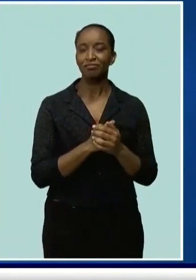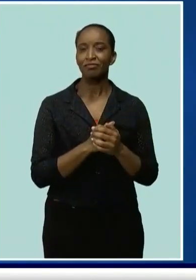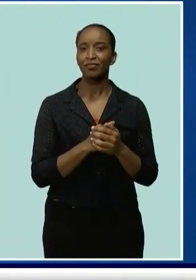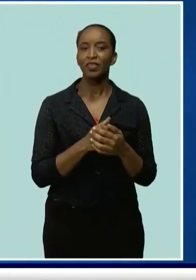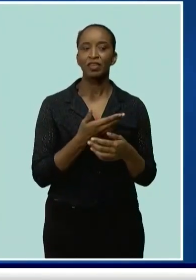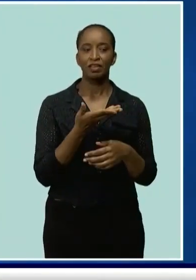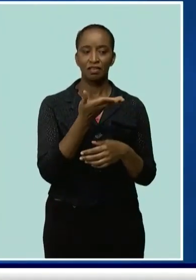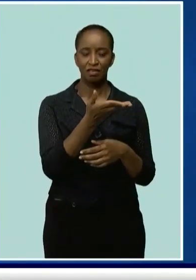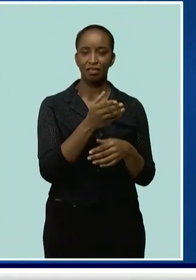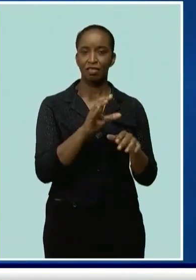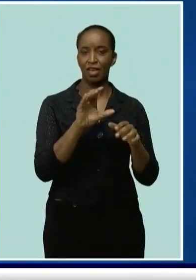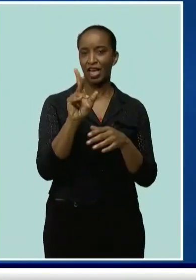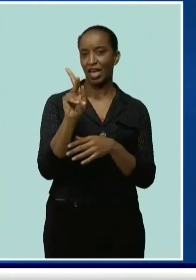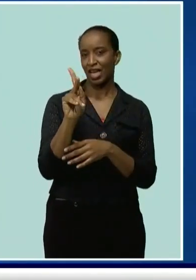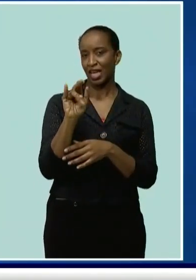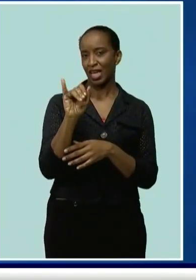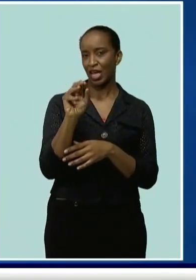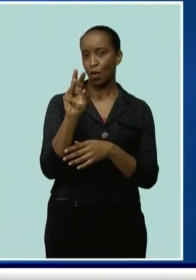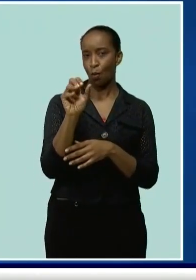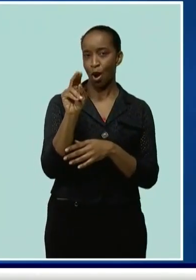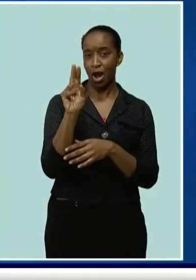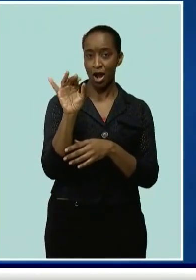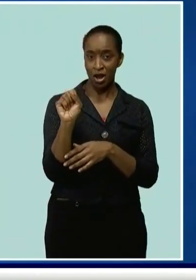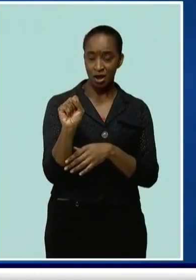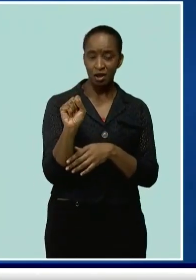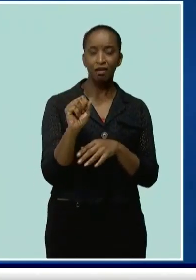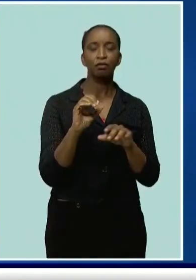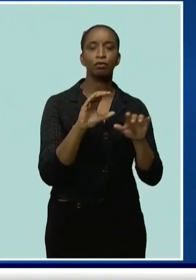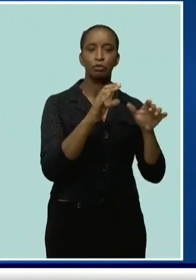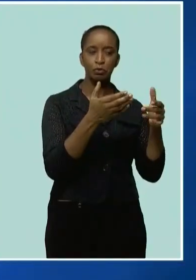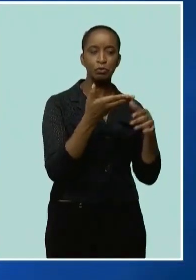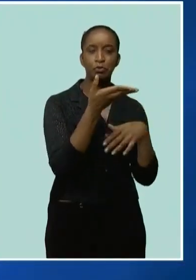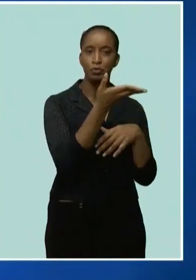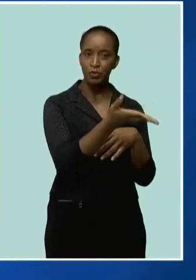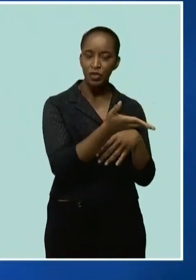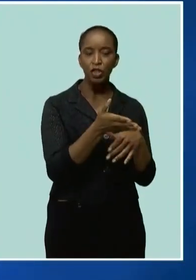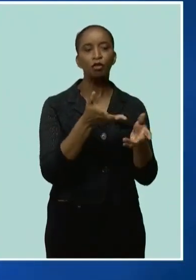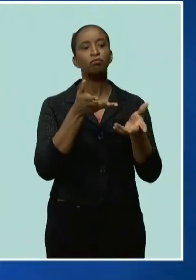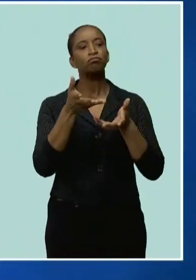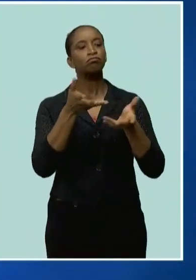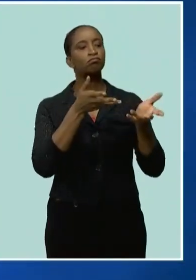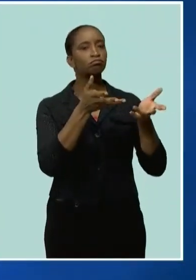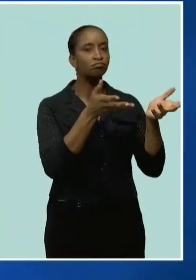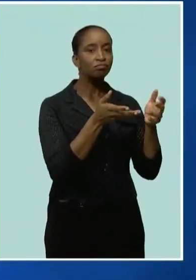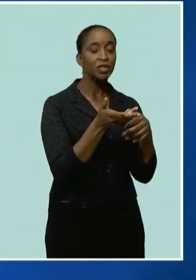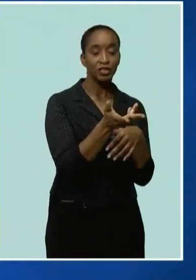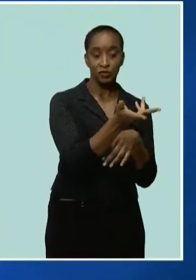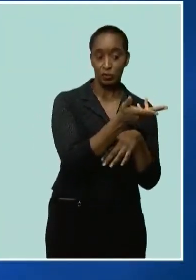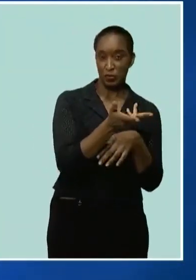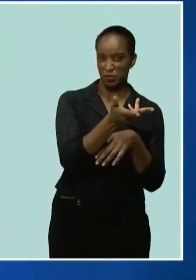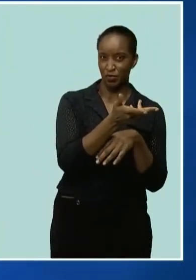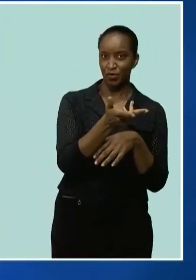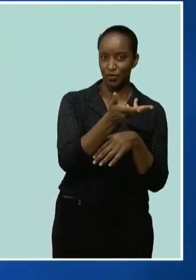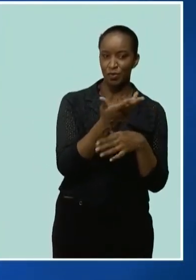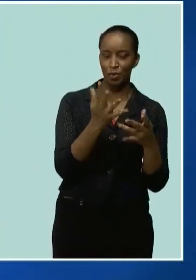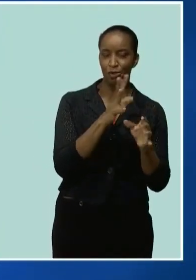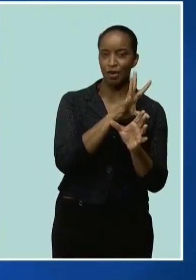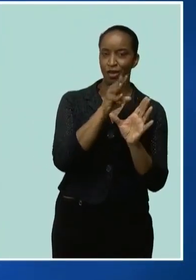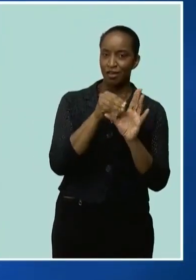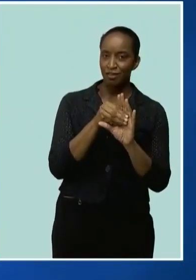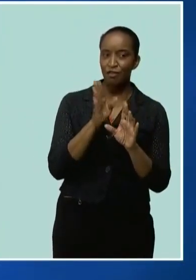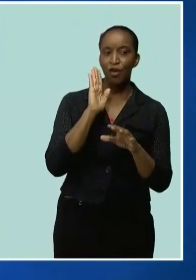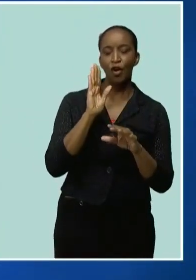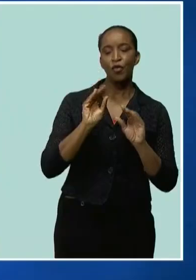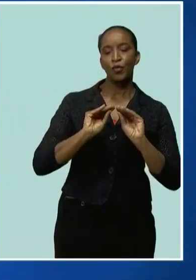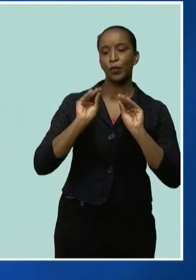there, and in general actually to feature these three lovely young ladies on our social media, because we